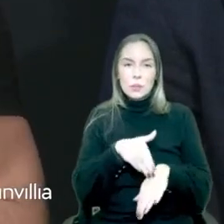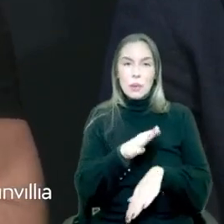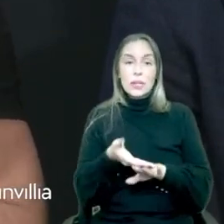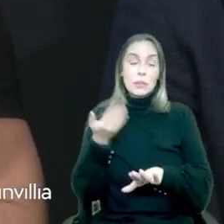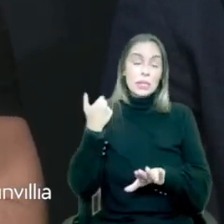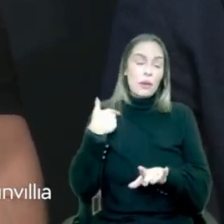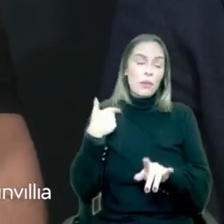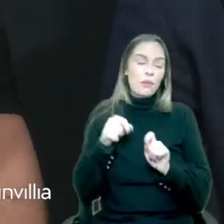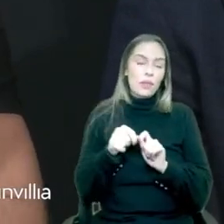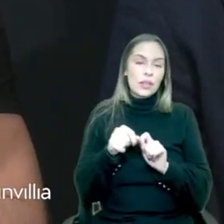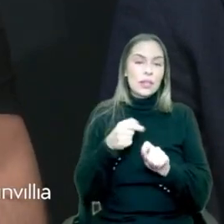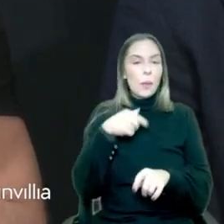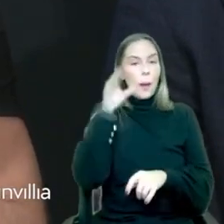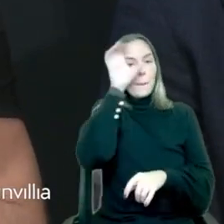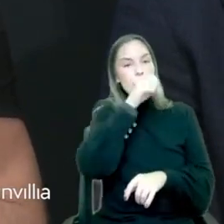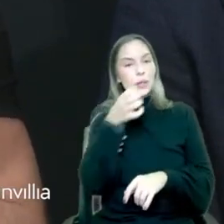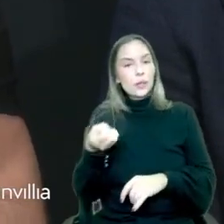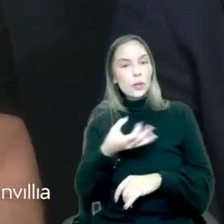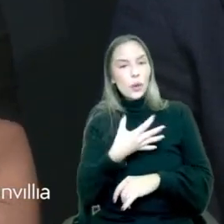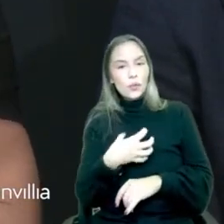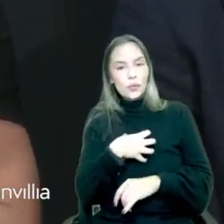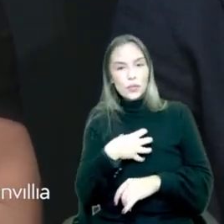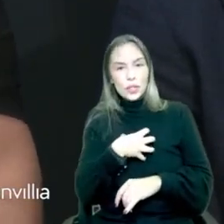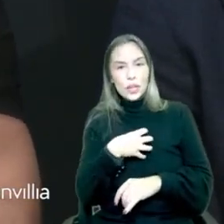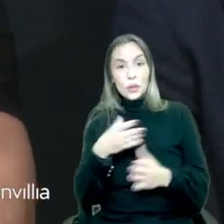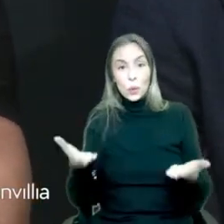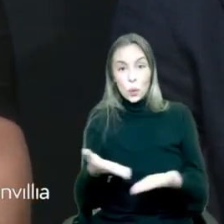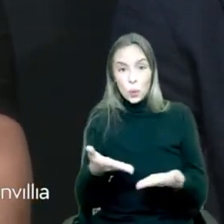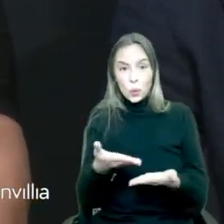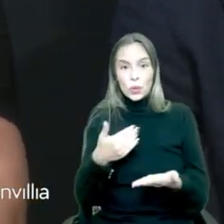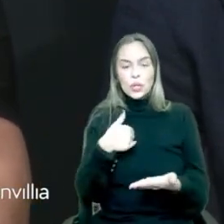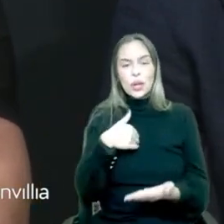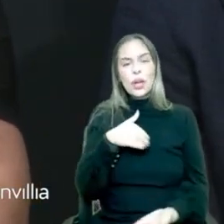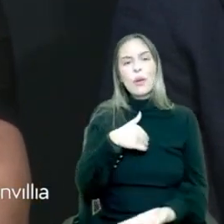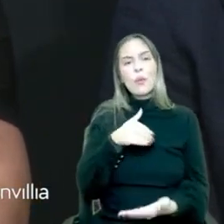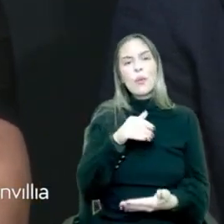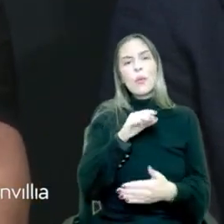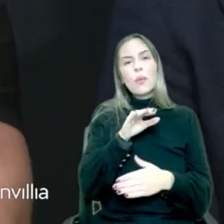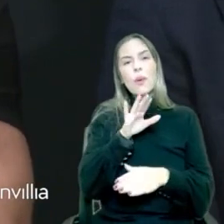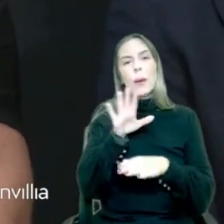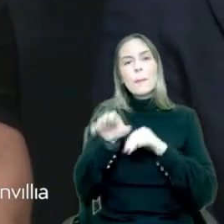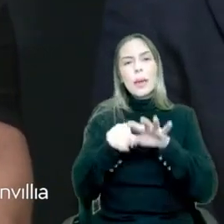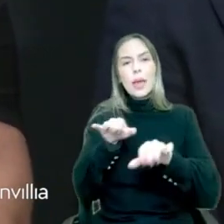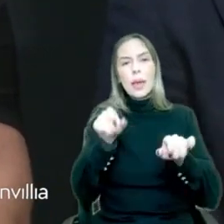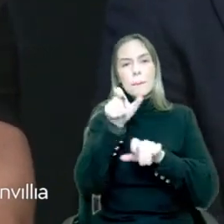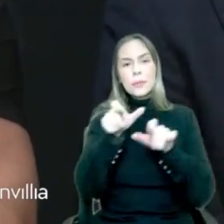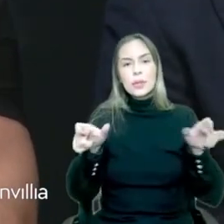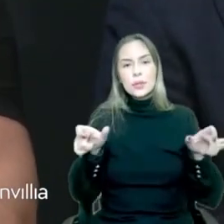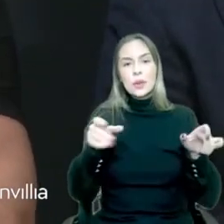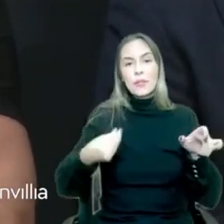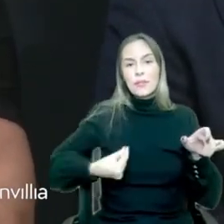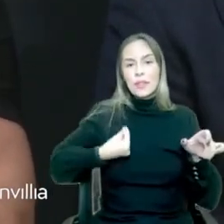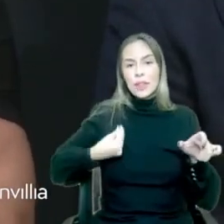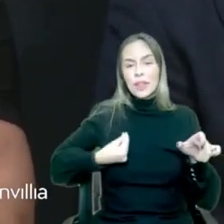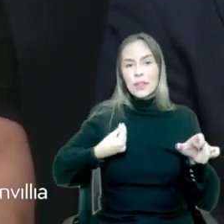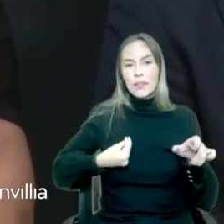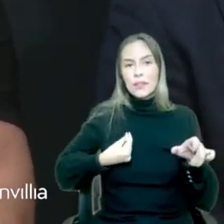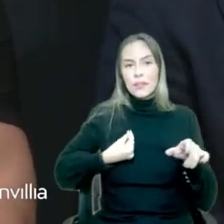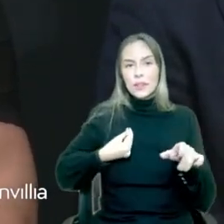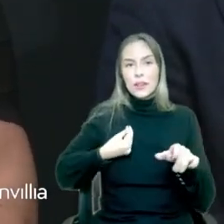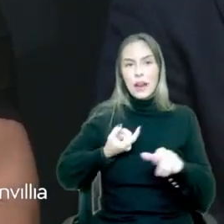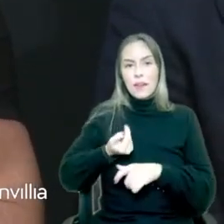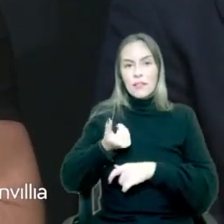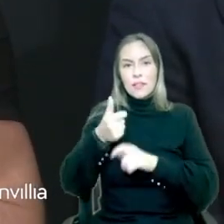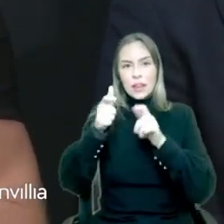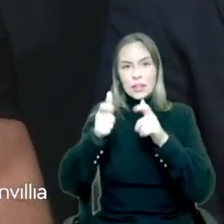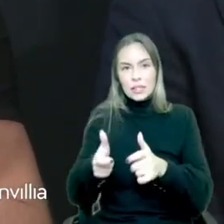new way. And nowadays, I forecast the likelihood of the person being alive in the final installment. Let's say the customer wants